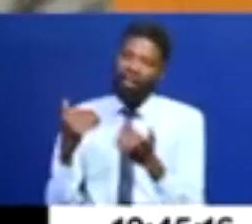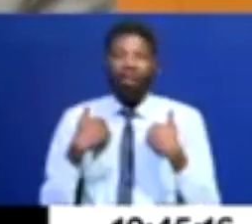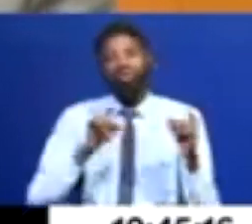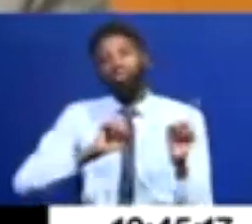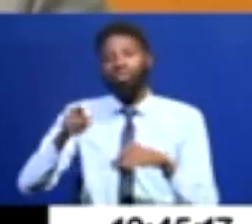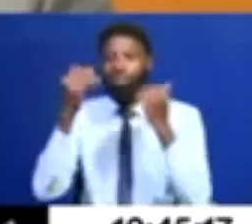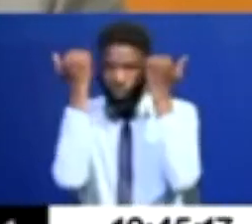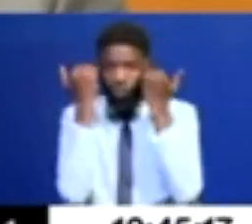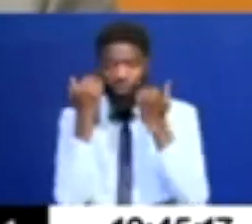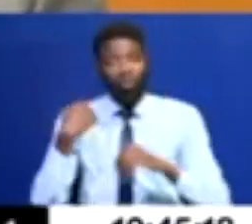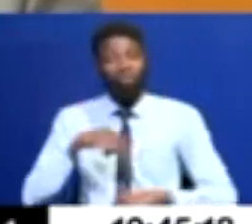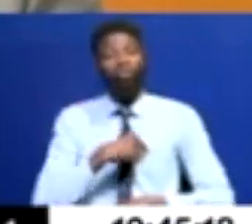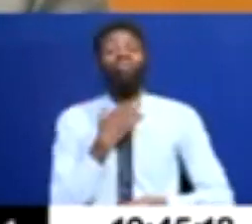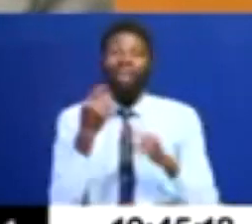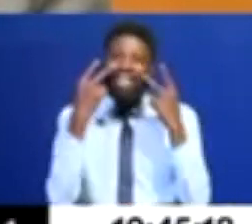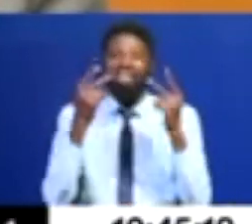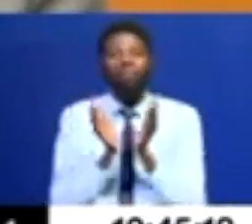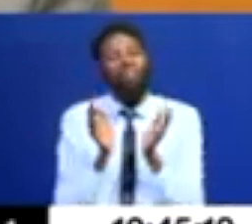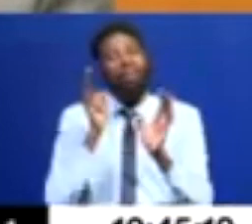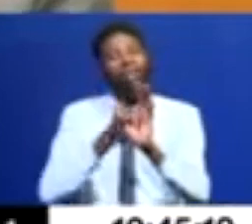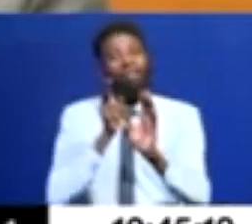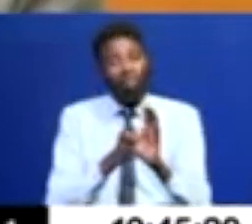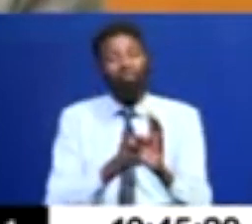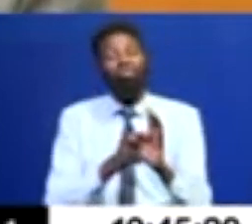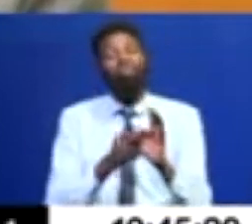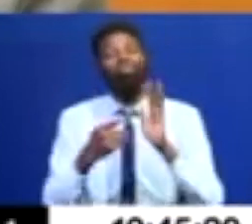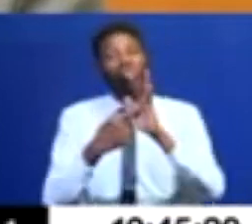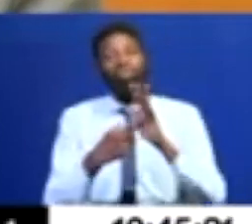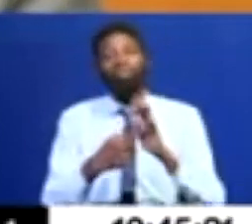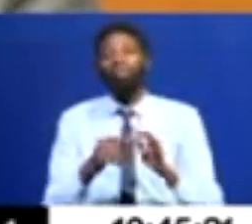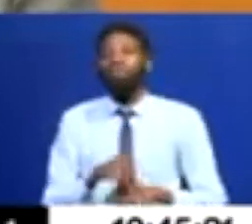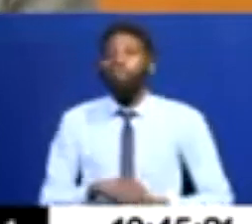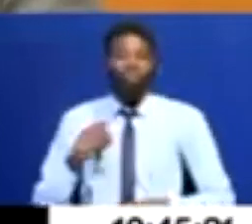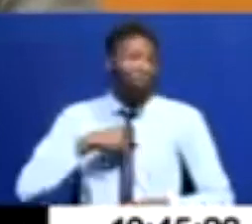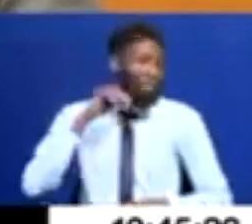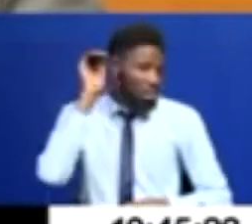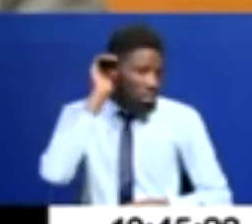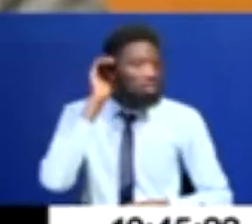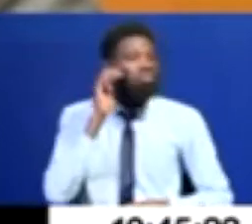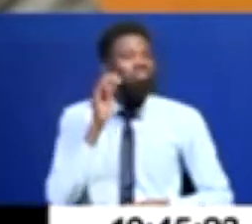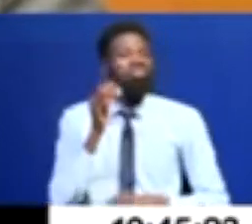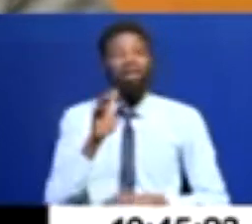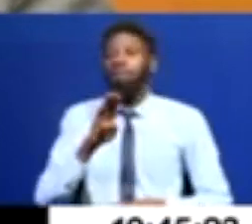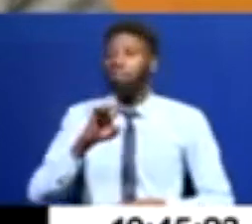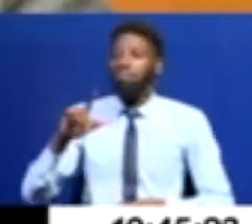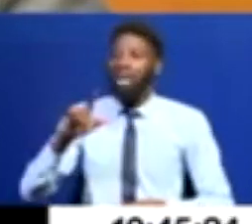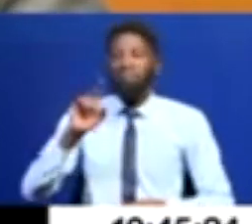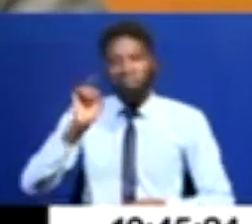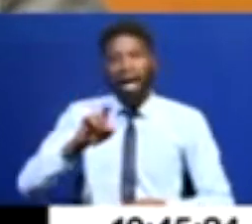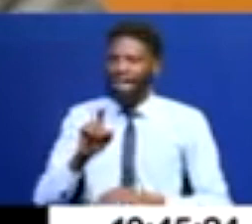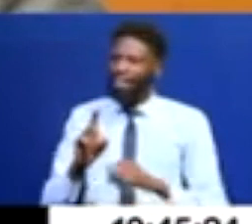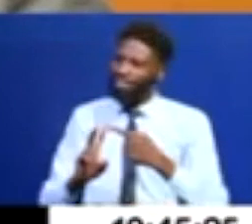participation will come to play. We've had sentiments that the bill has to pass as it is. Mm-hmm. That does not encourage public participation.